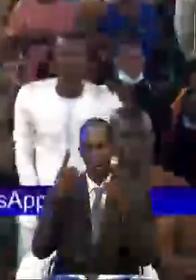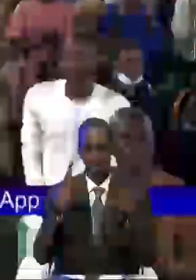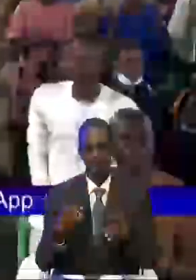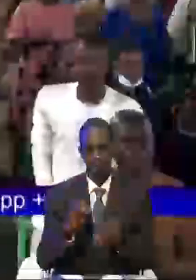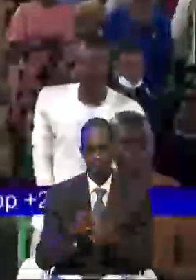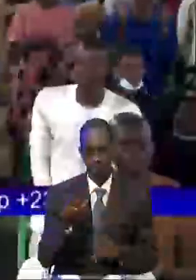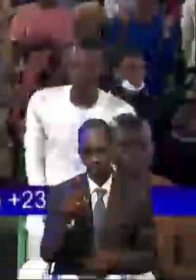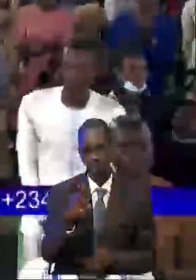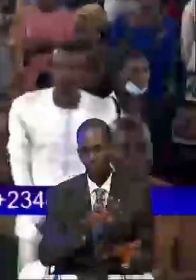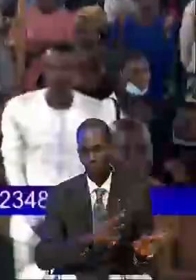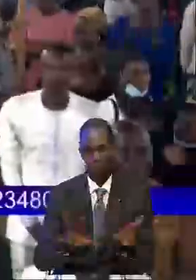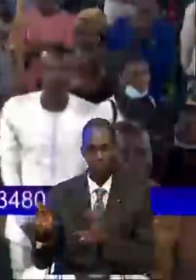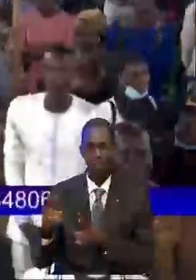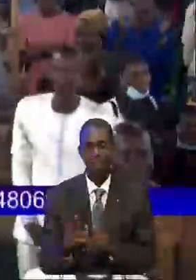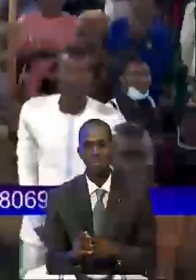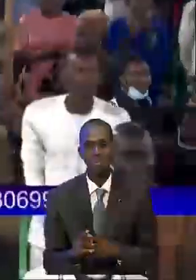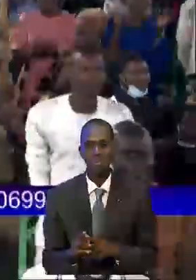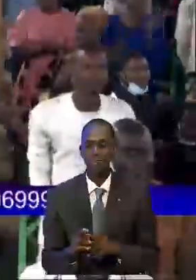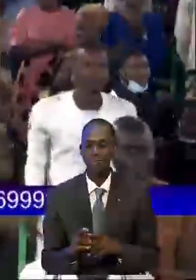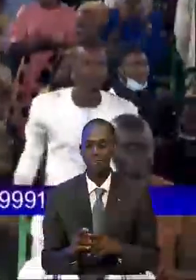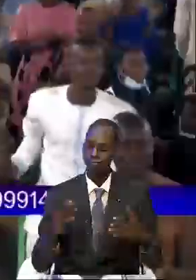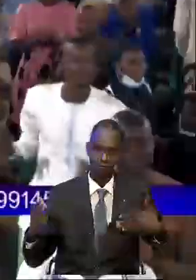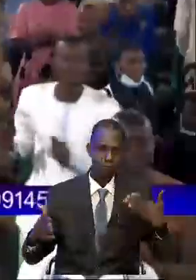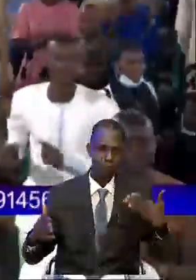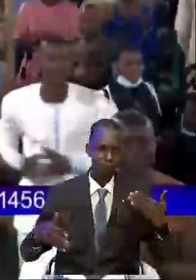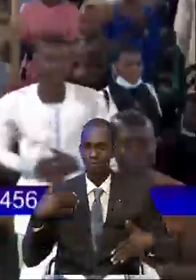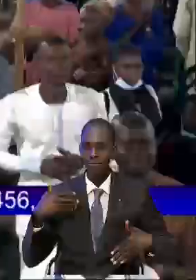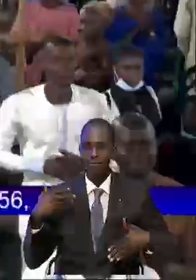horses. It's happening already.